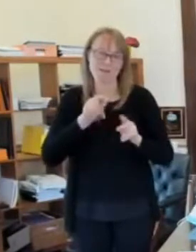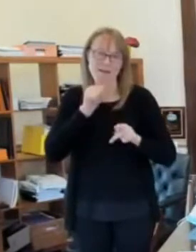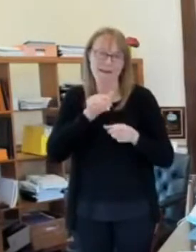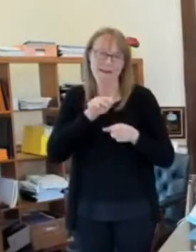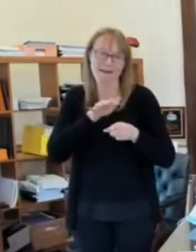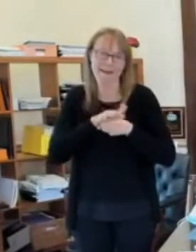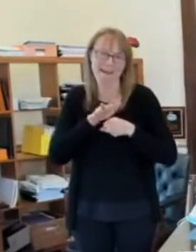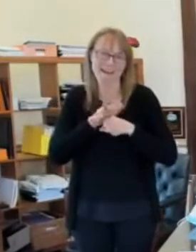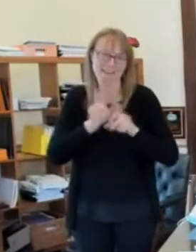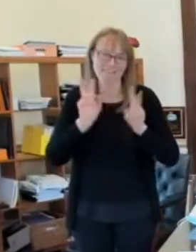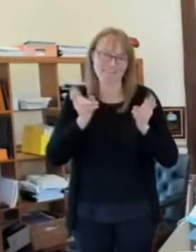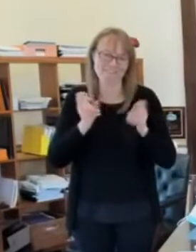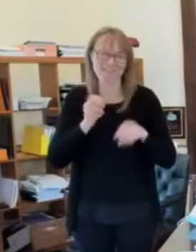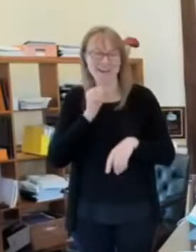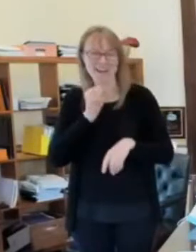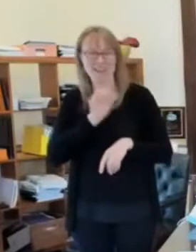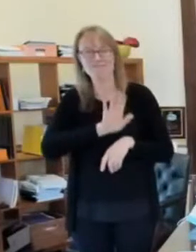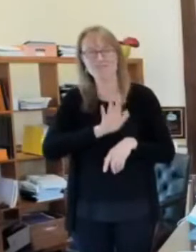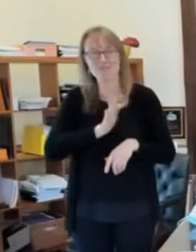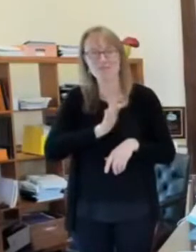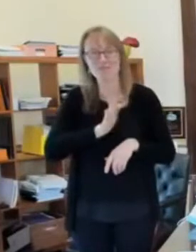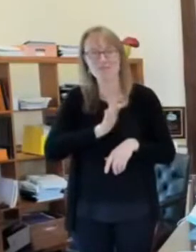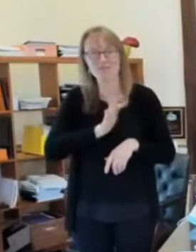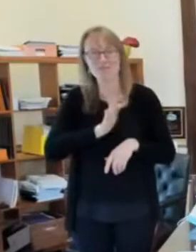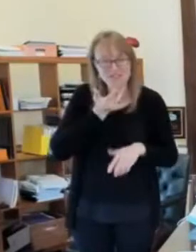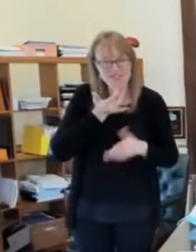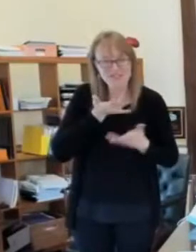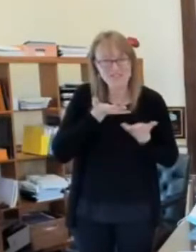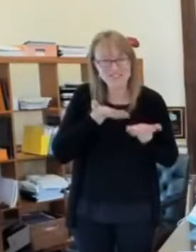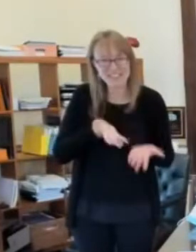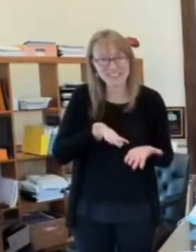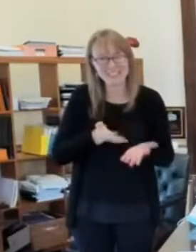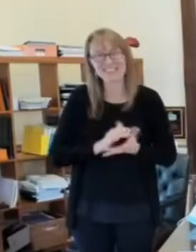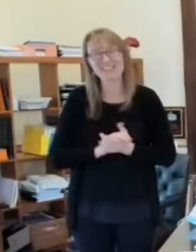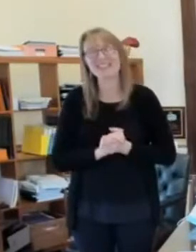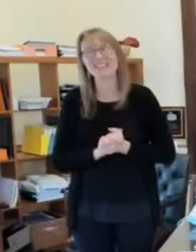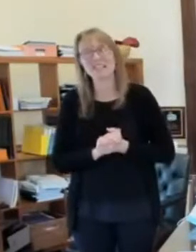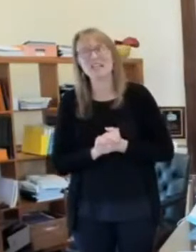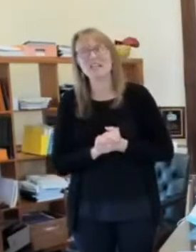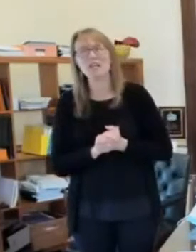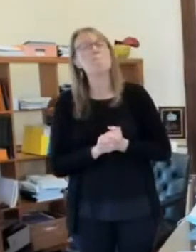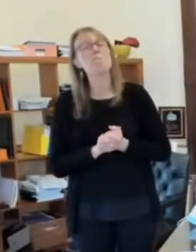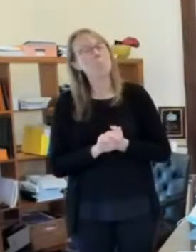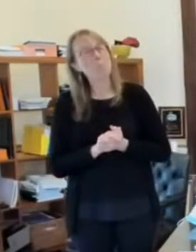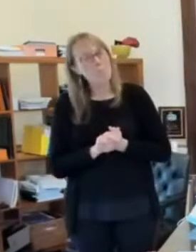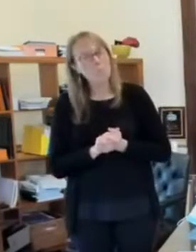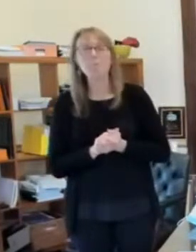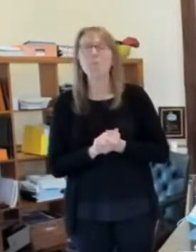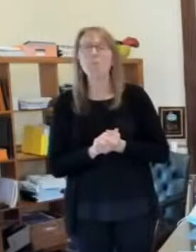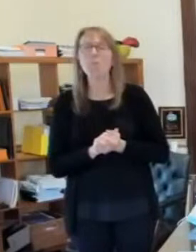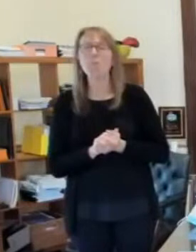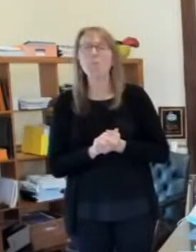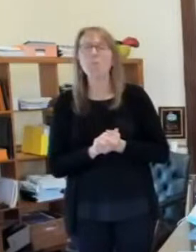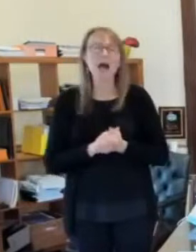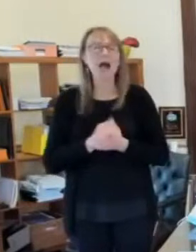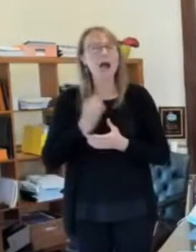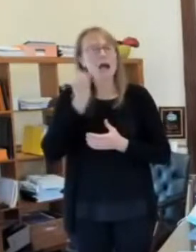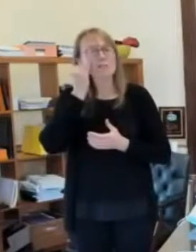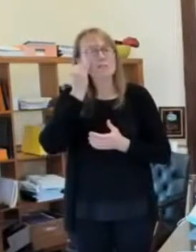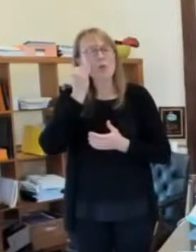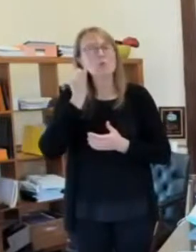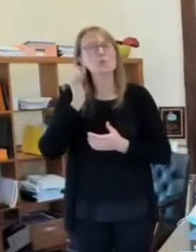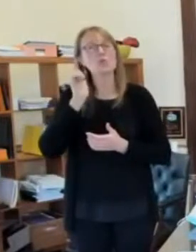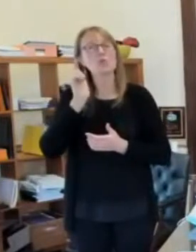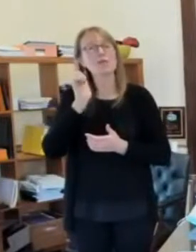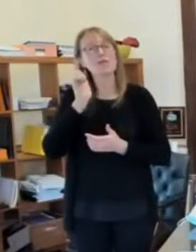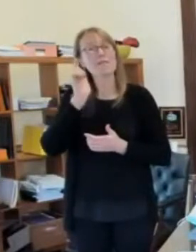if I think it's likely that over time it will ramp up. When will it be back to where you